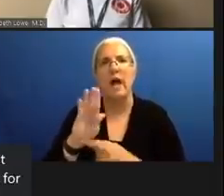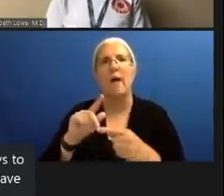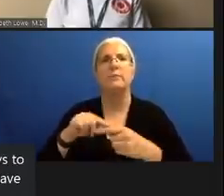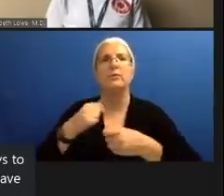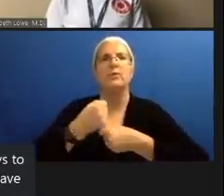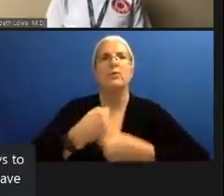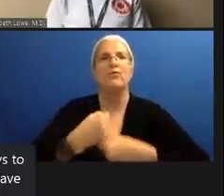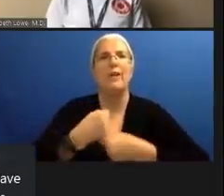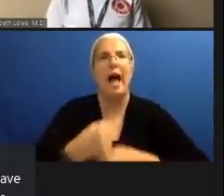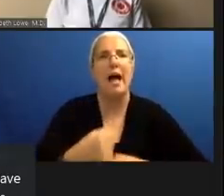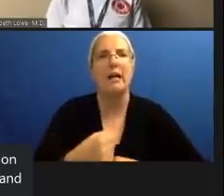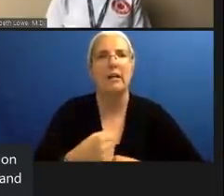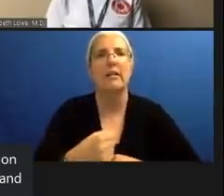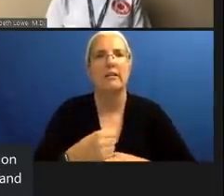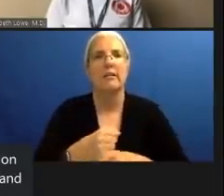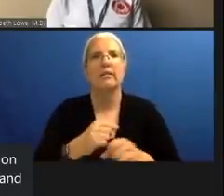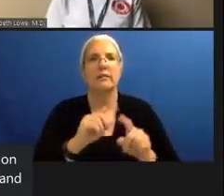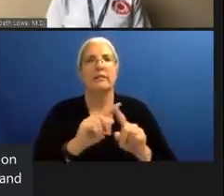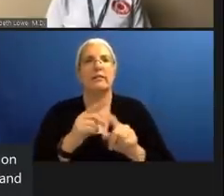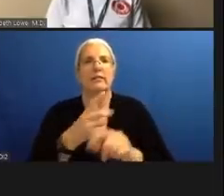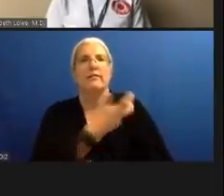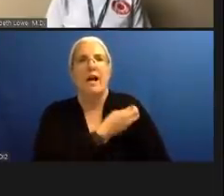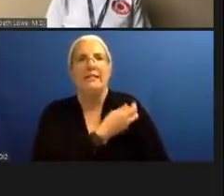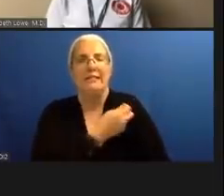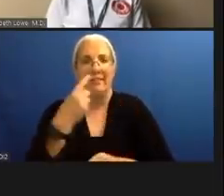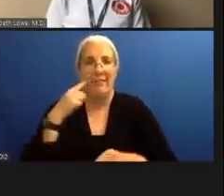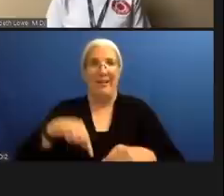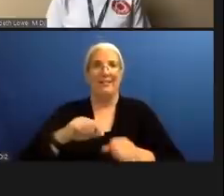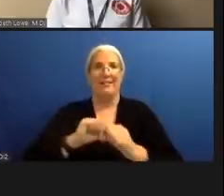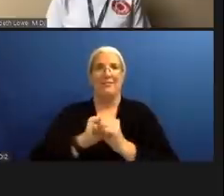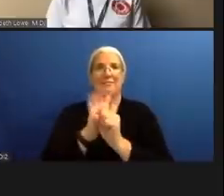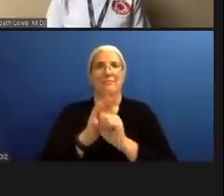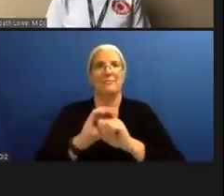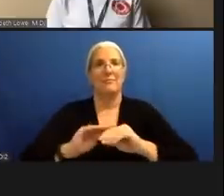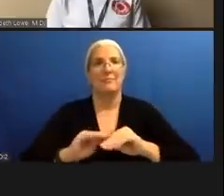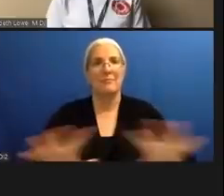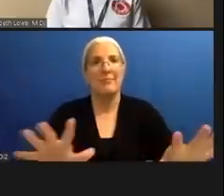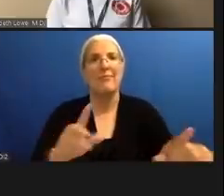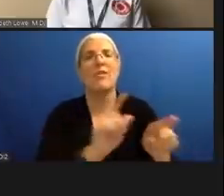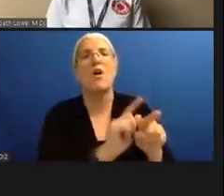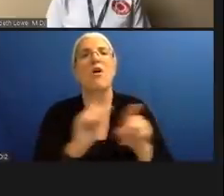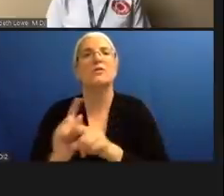the pandemic. In addition, we're looking also at dual testing.